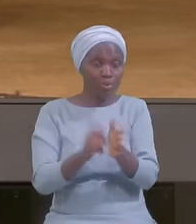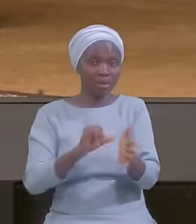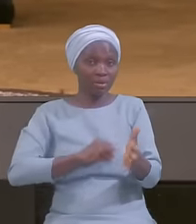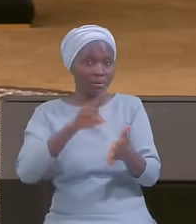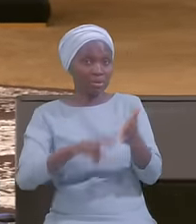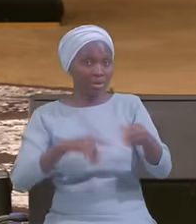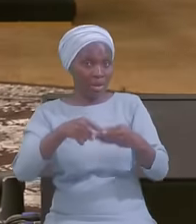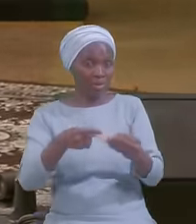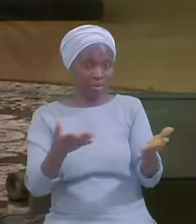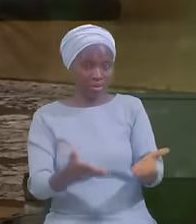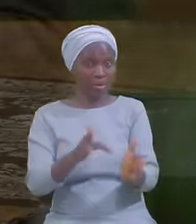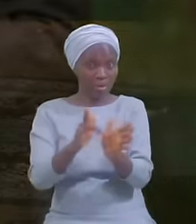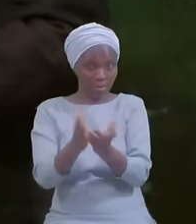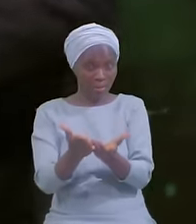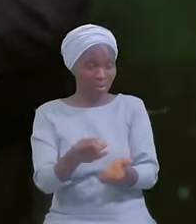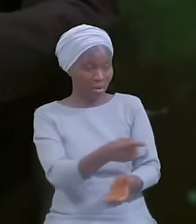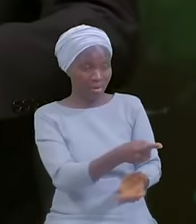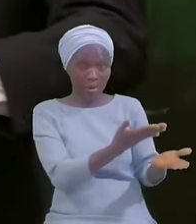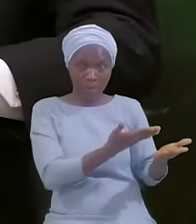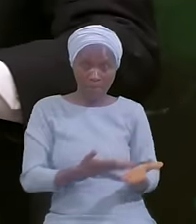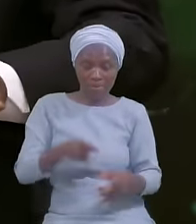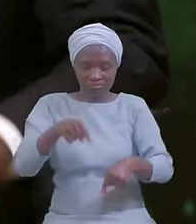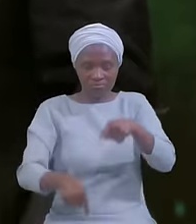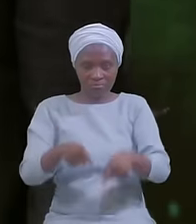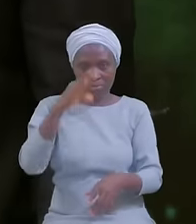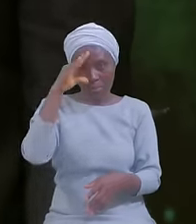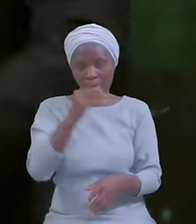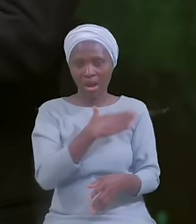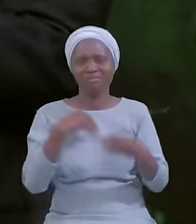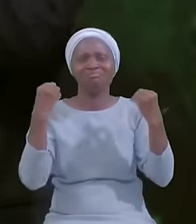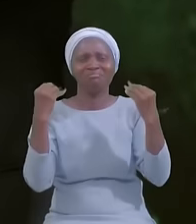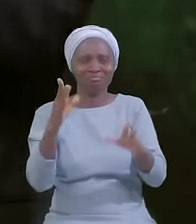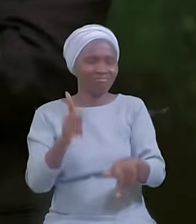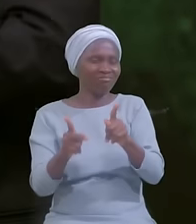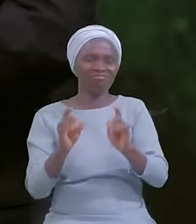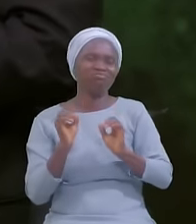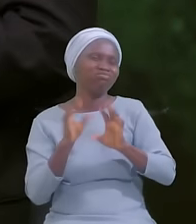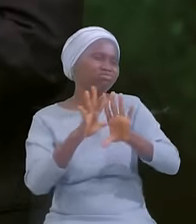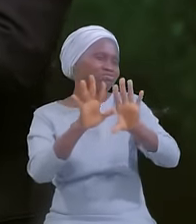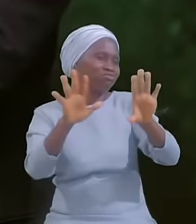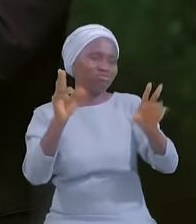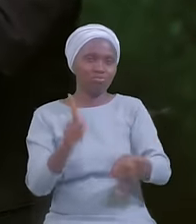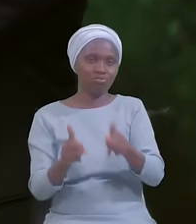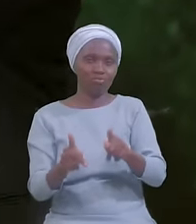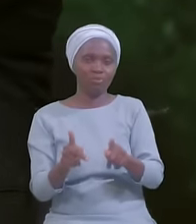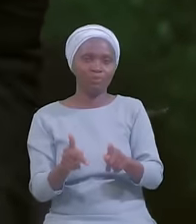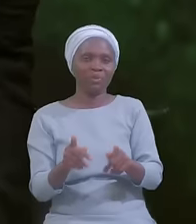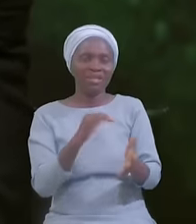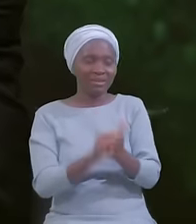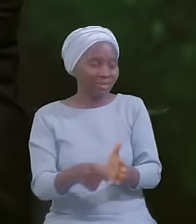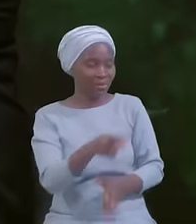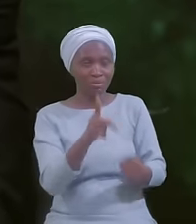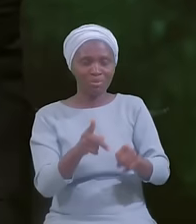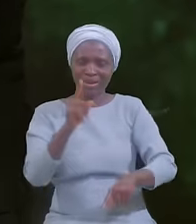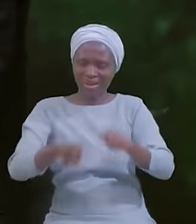brought a paralytic man. And there was so much a crowd that they couldn't get in to get him